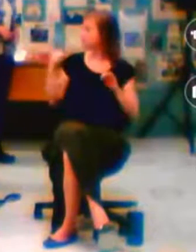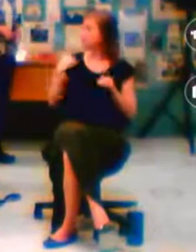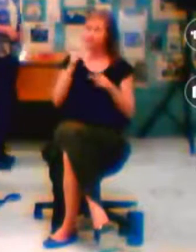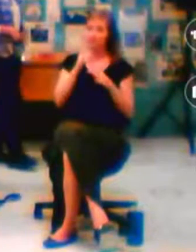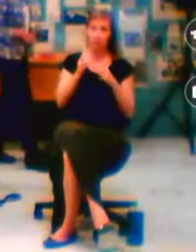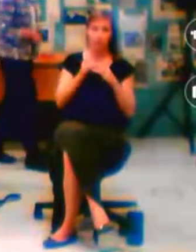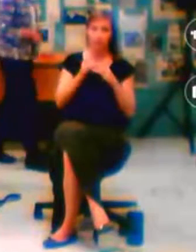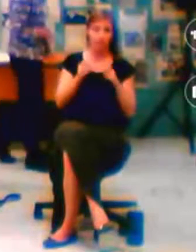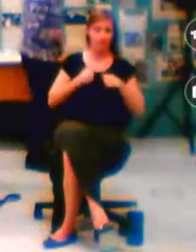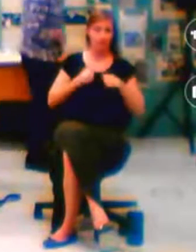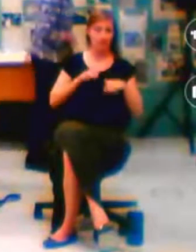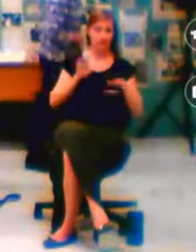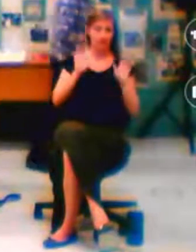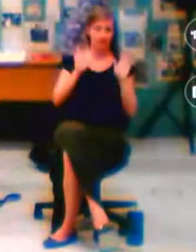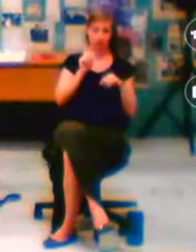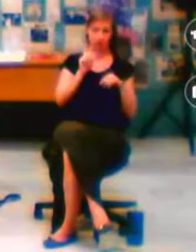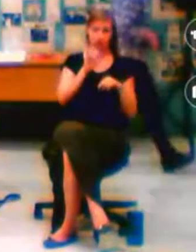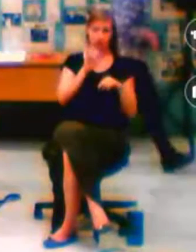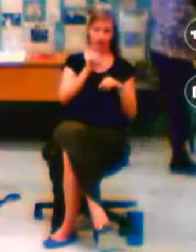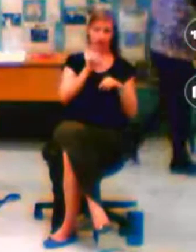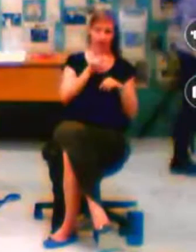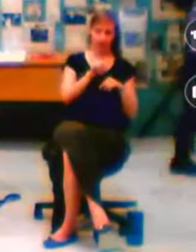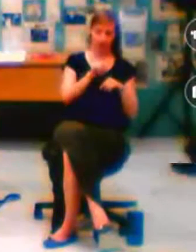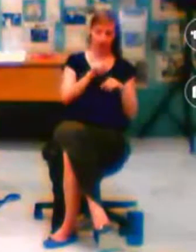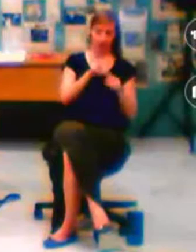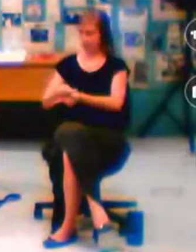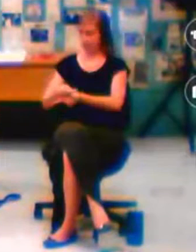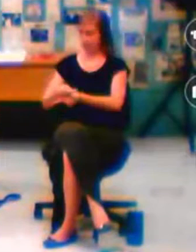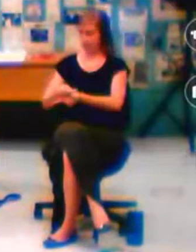that TRICARE. Yeah,